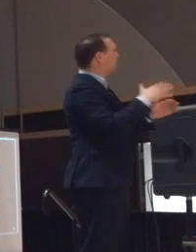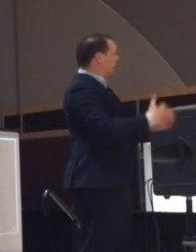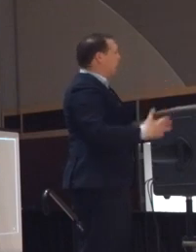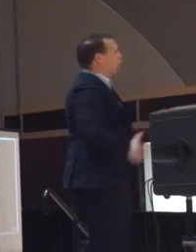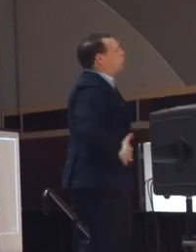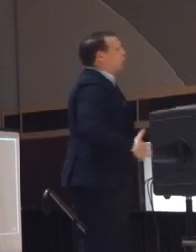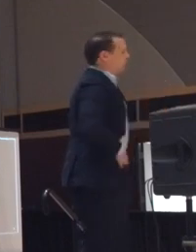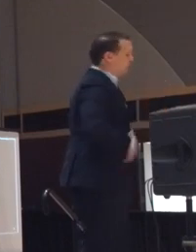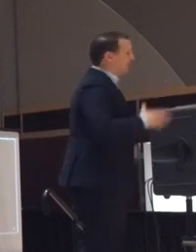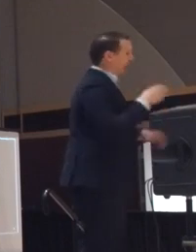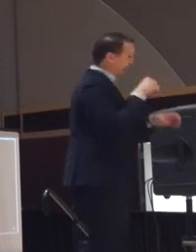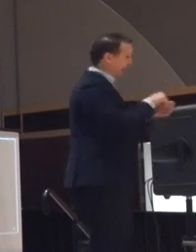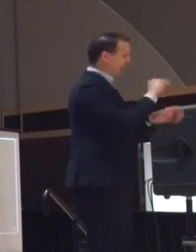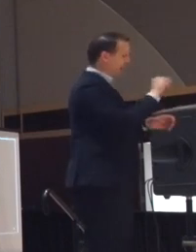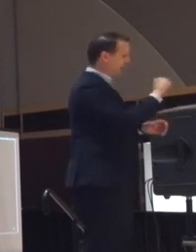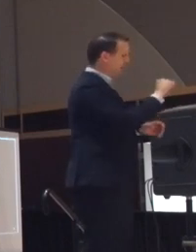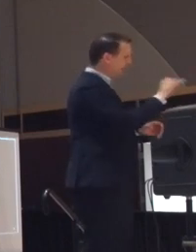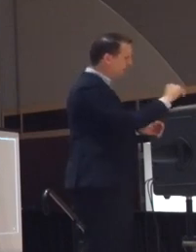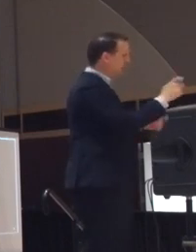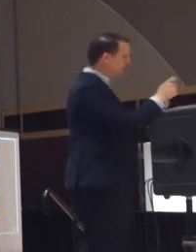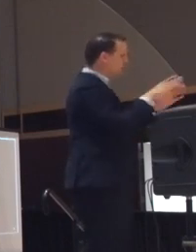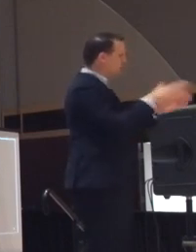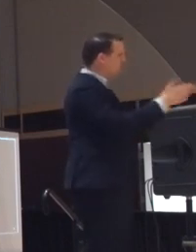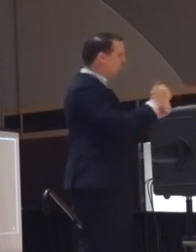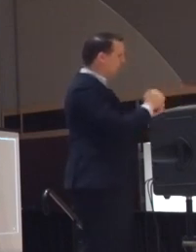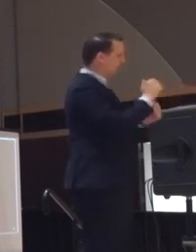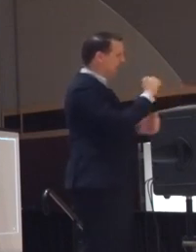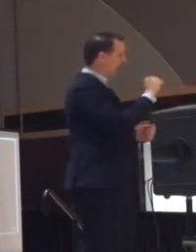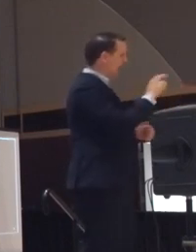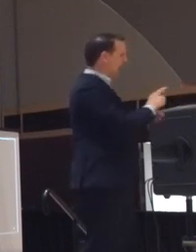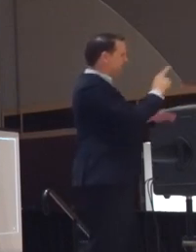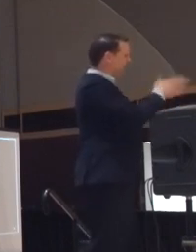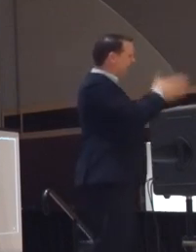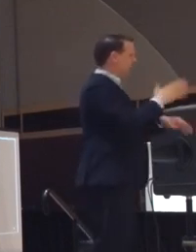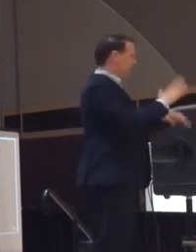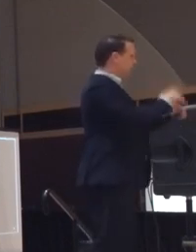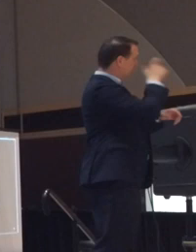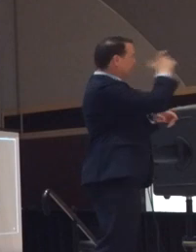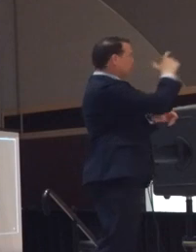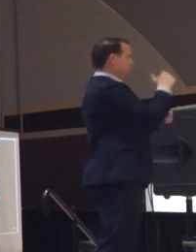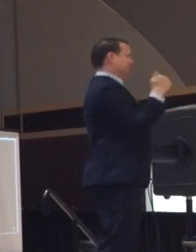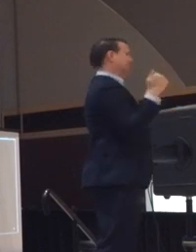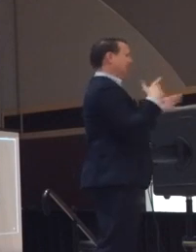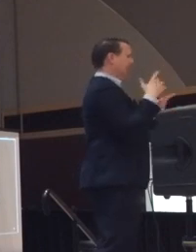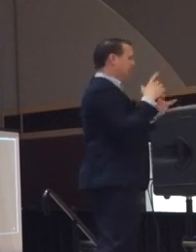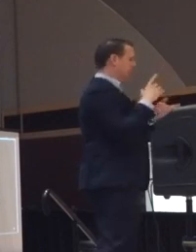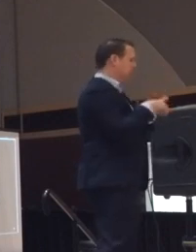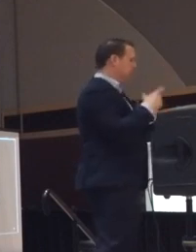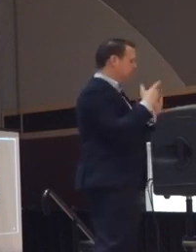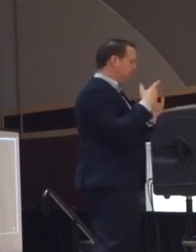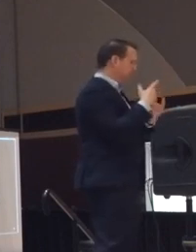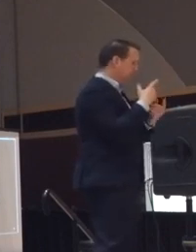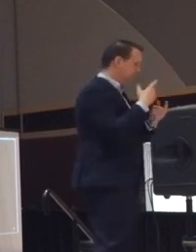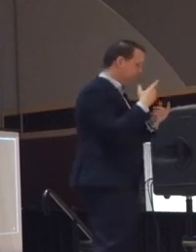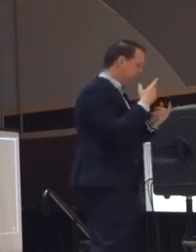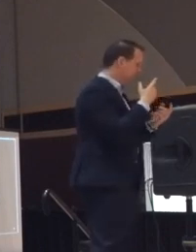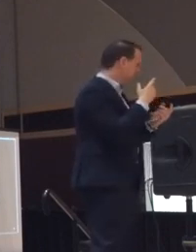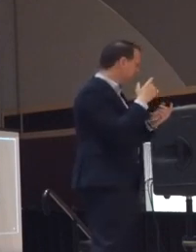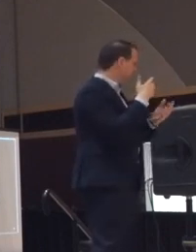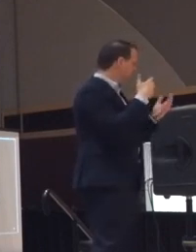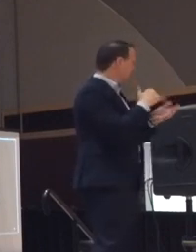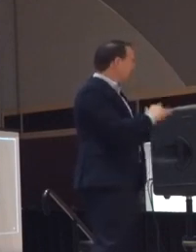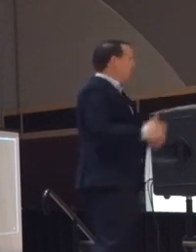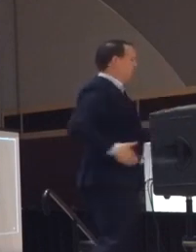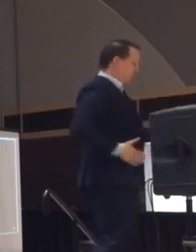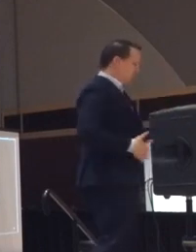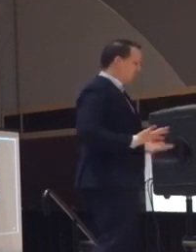room, freaking out when the astronauts were jumping around and prancing around on the moon, scared to death the girdle rubber might rip,